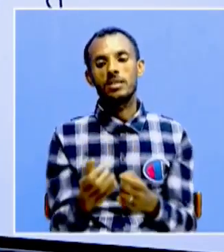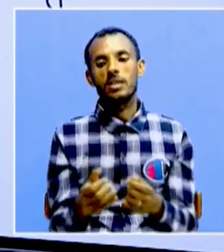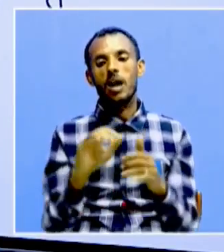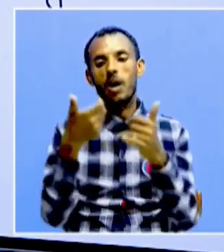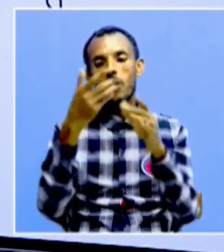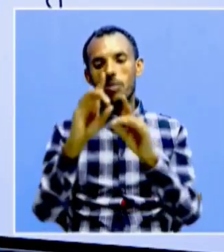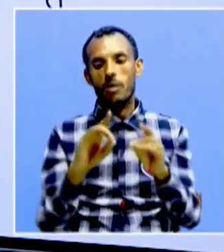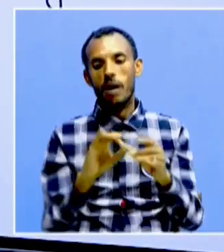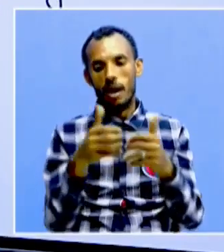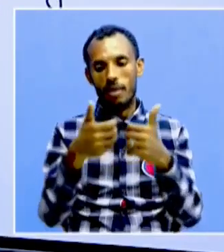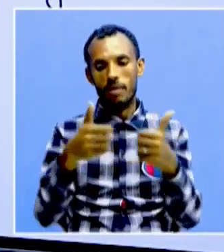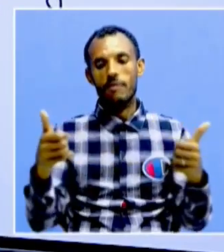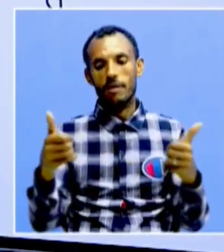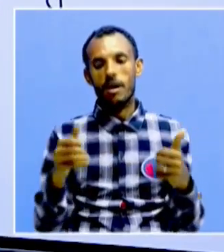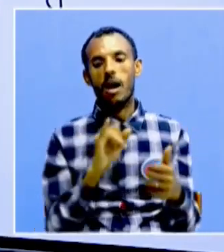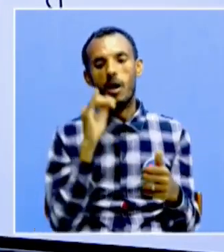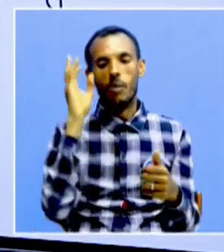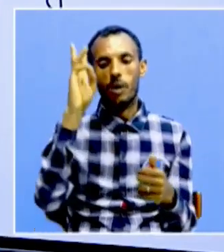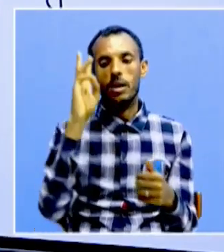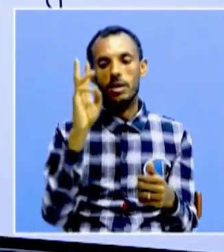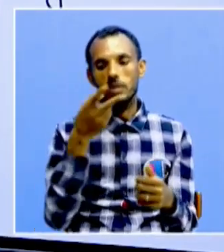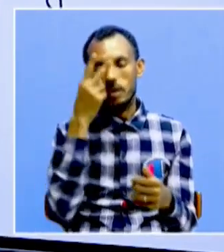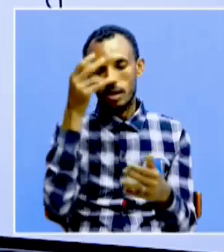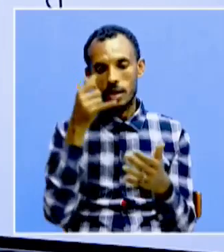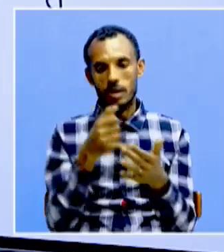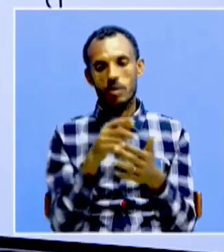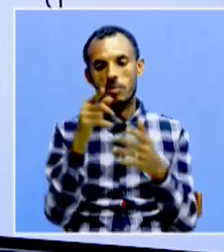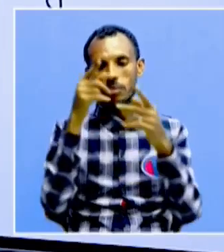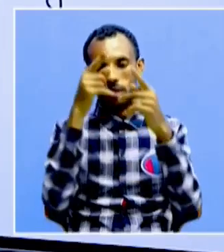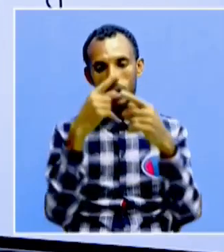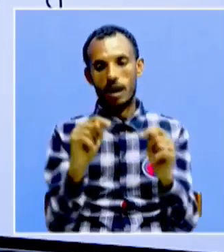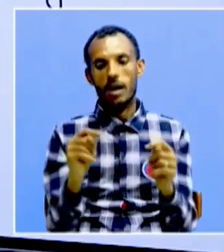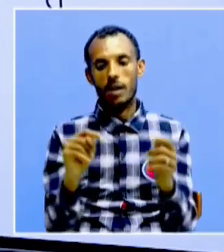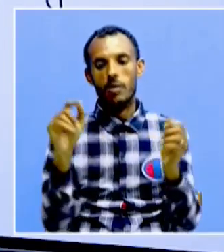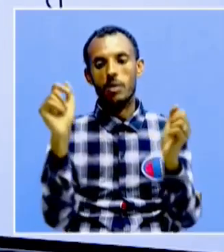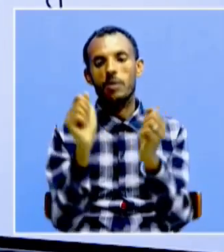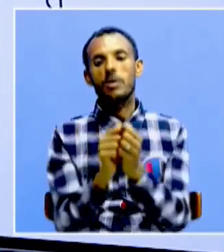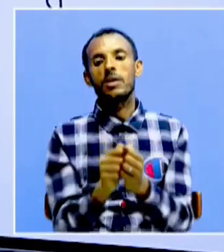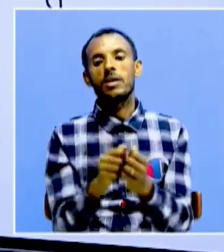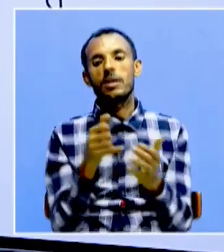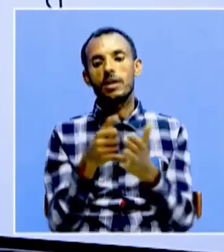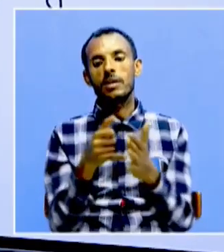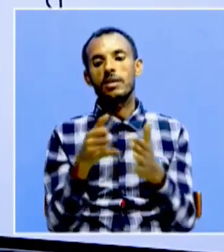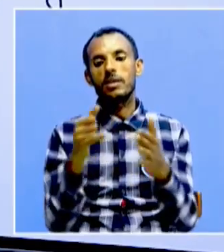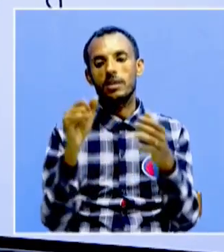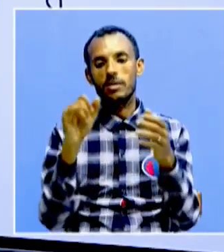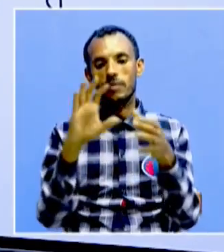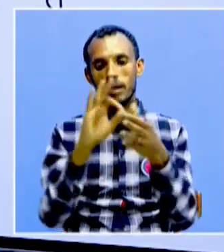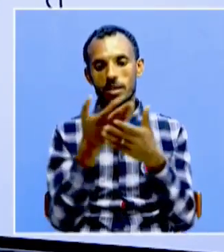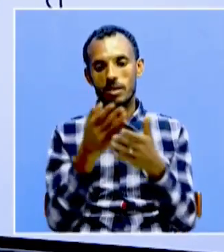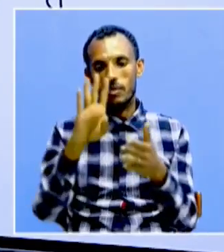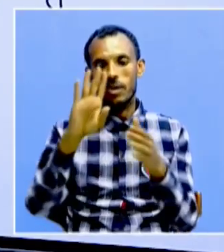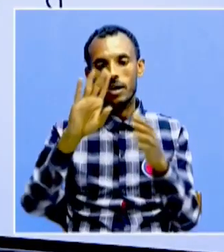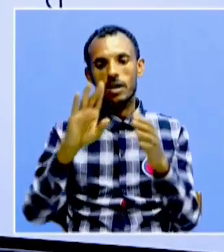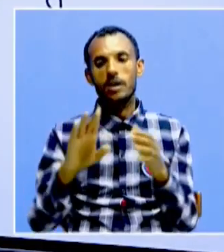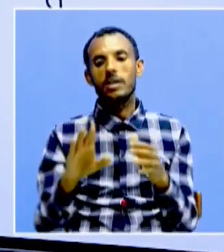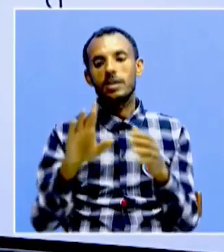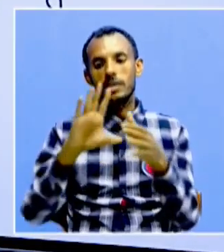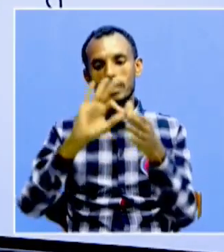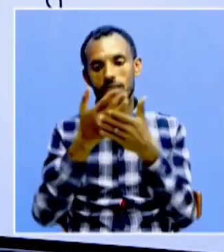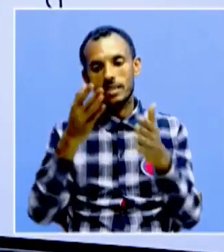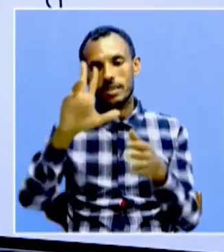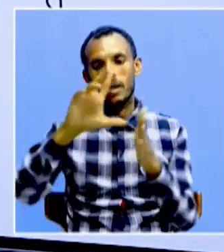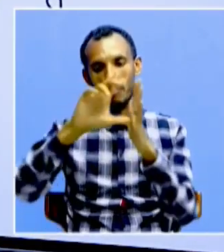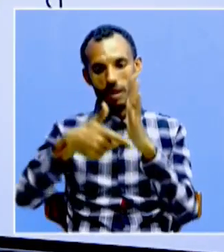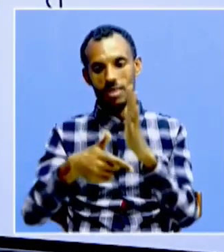do you identify it? I will see it, you try it, and then we do it together. 4 sentences and 3 minutes.